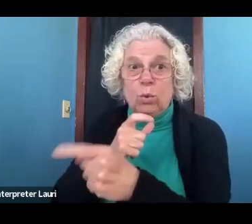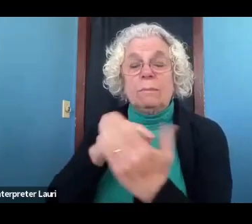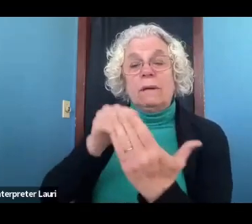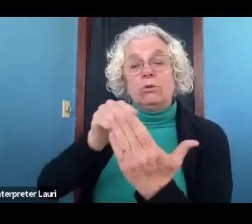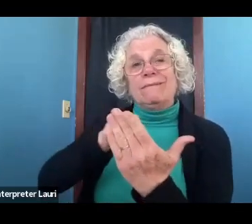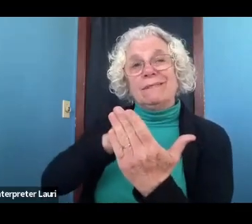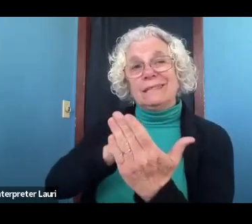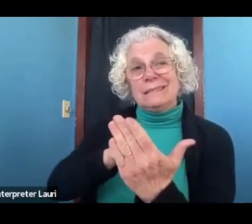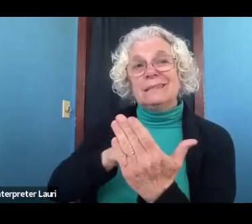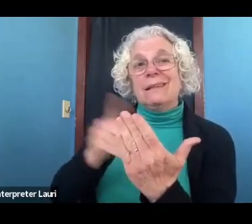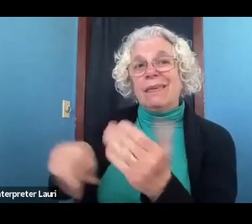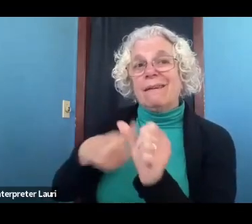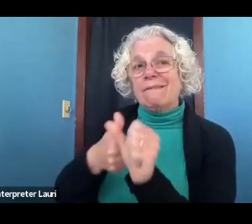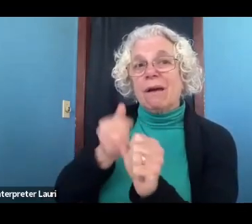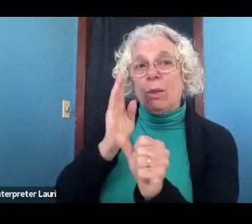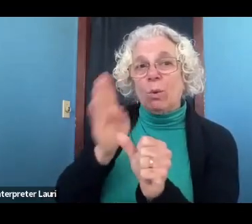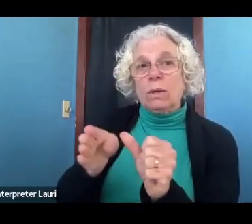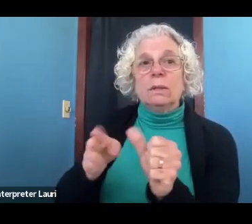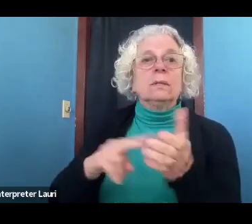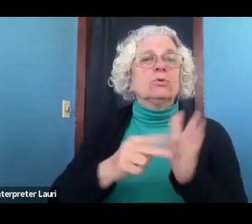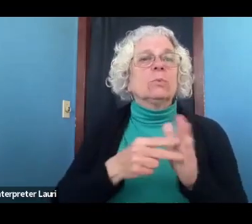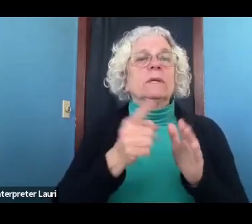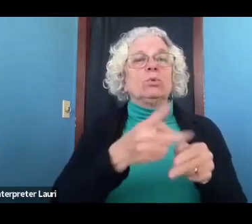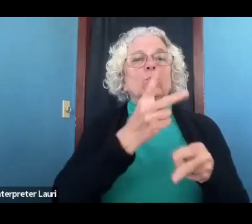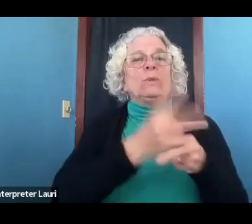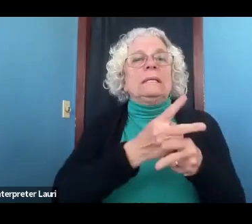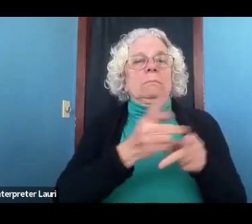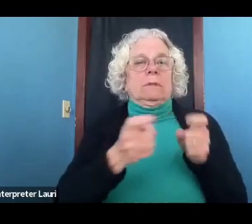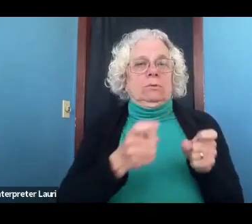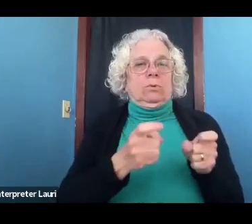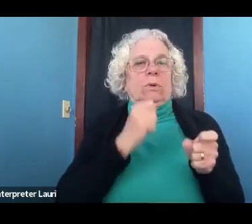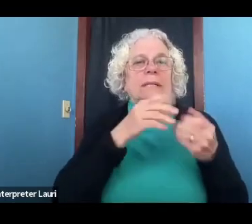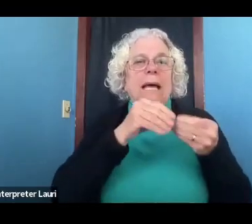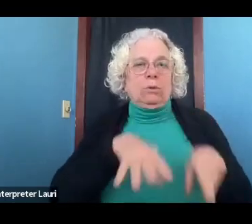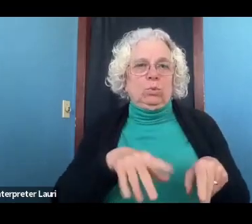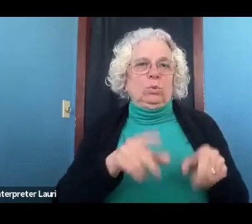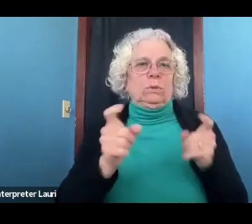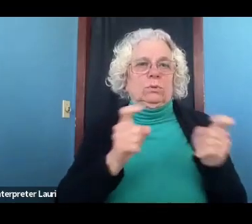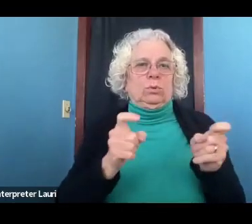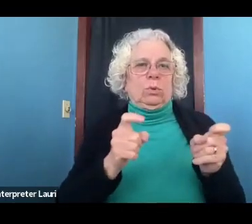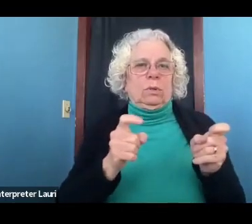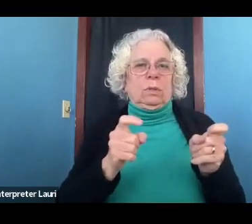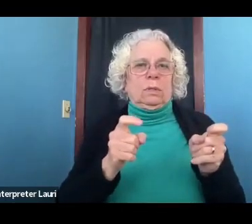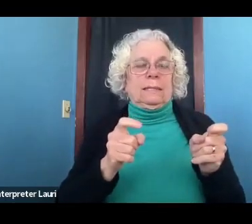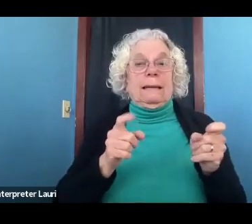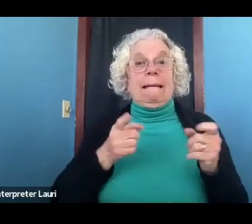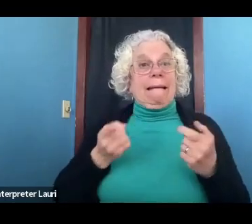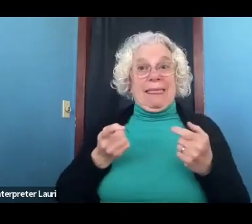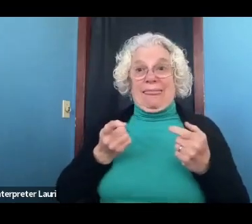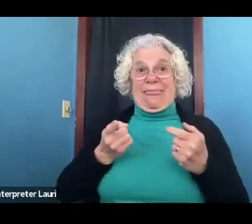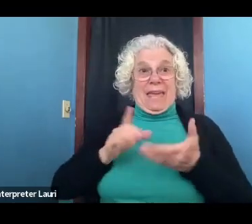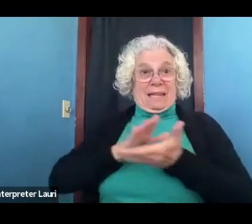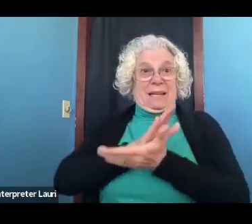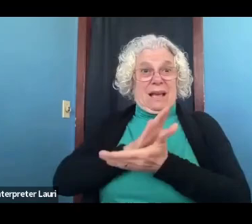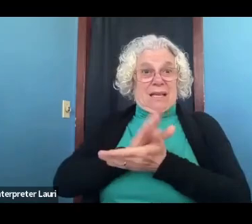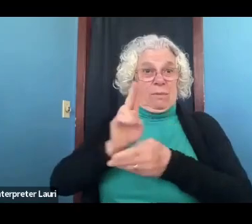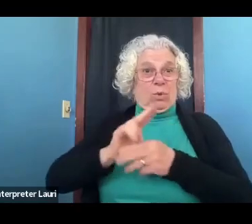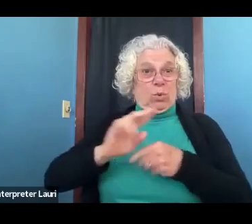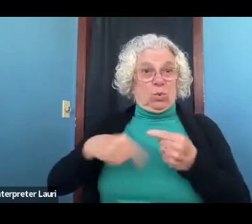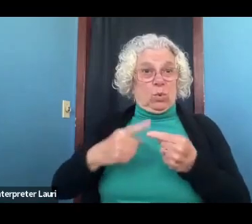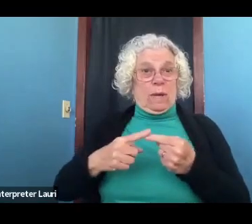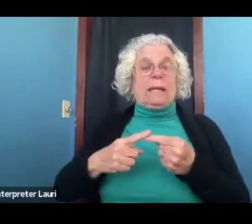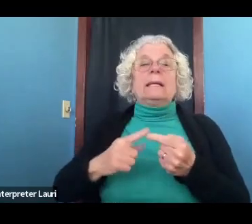those decisions. So you're keeping control. And it's not going to be used until your doctor triggers